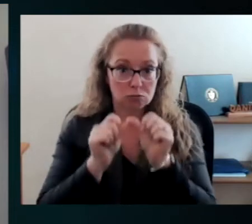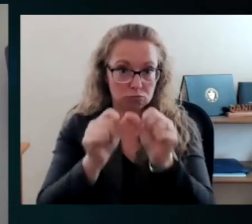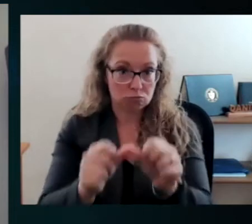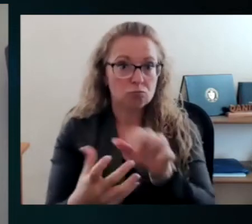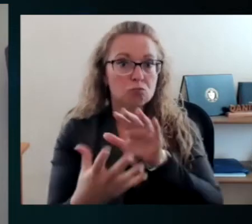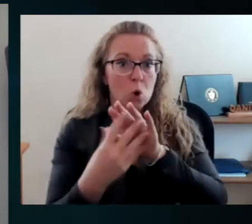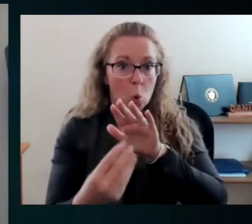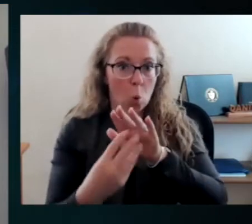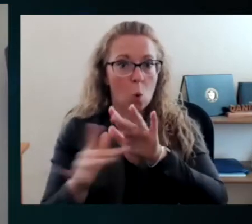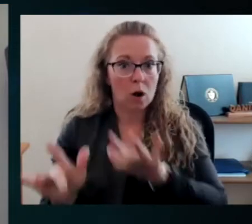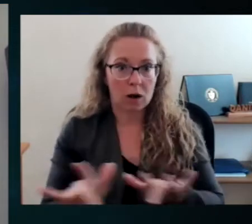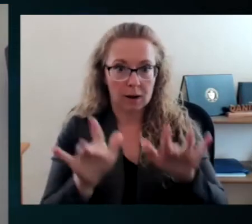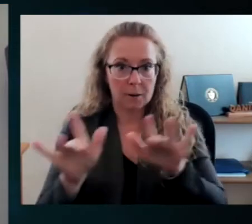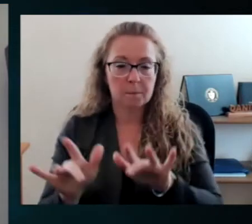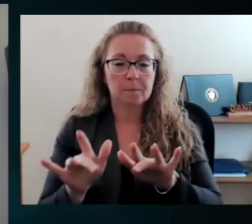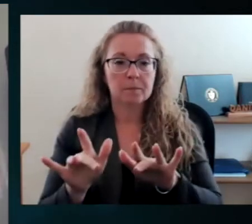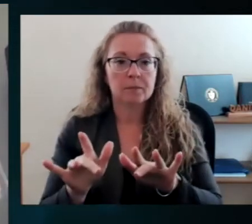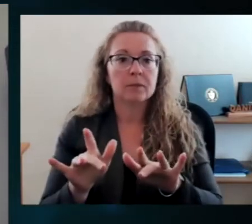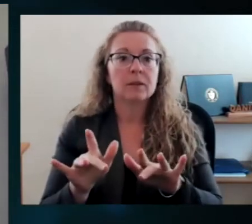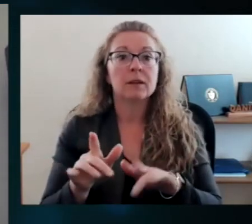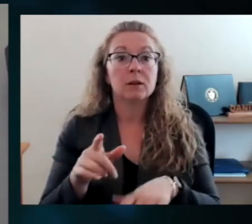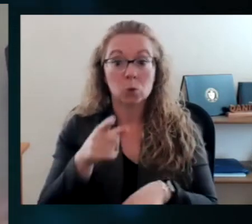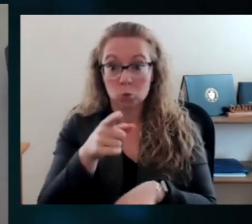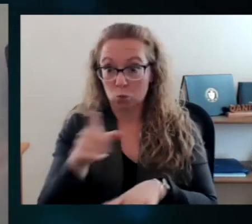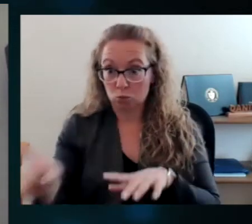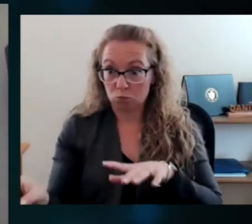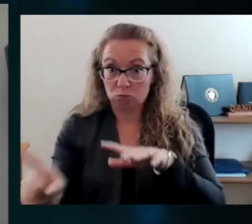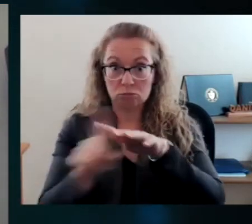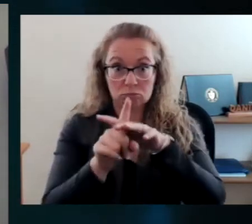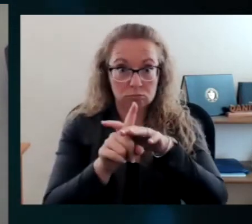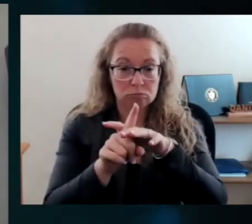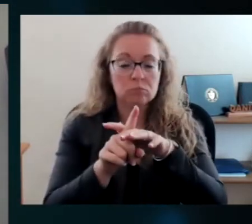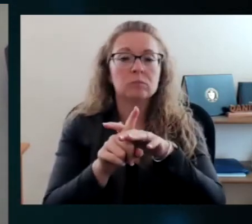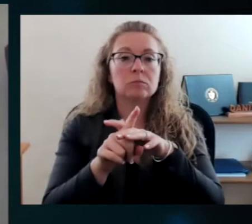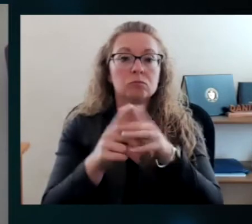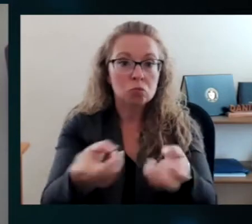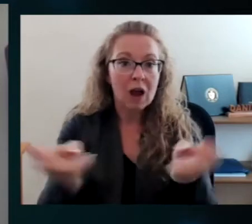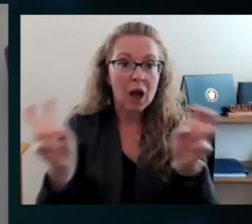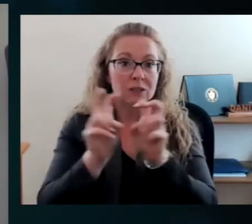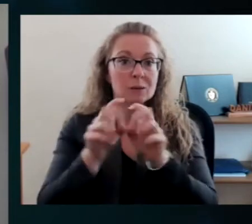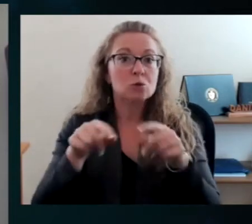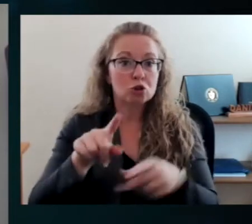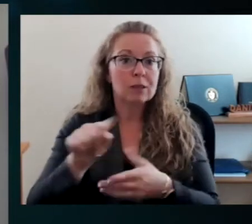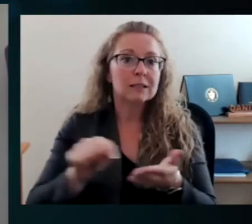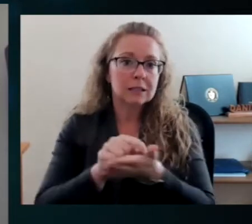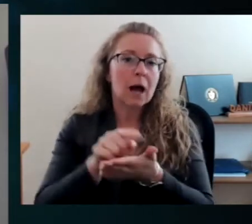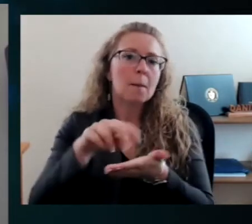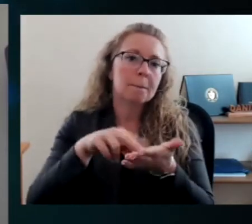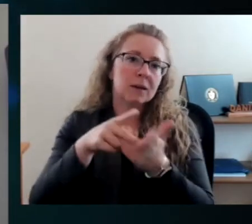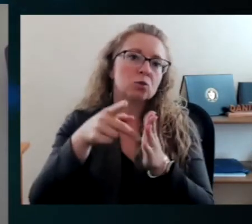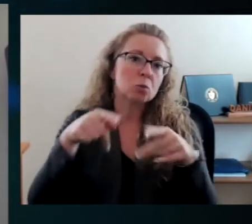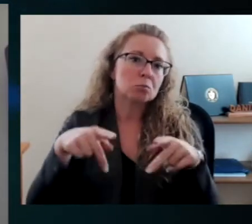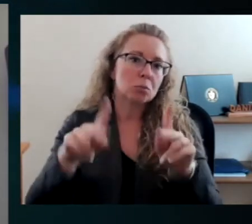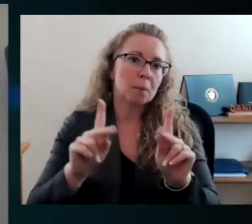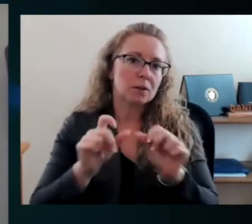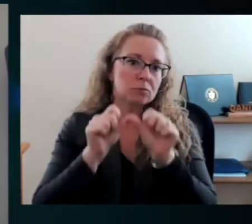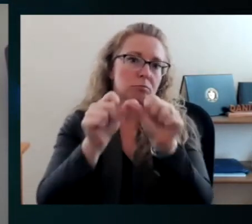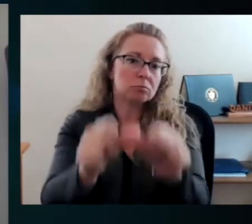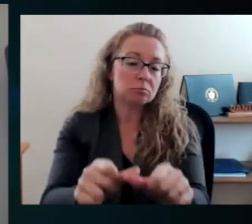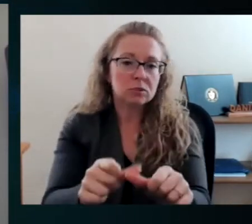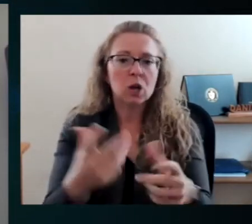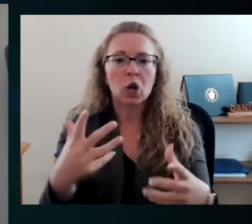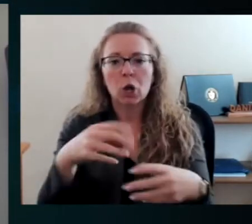by attending the roundtable within this time, your consent will be ongoing, and that includes any sort of